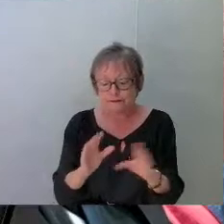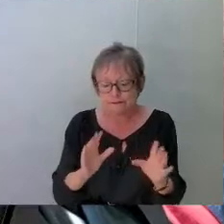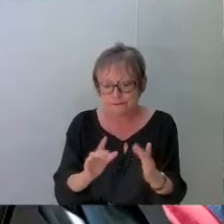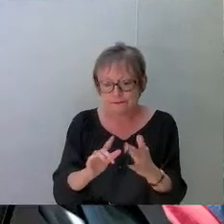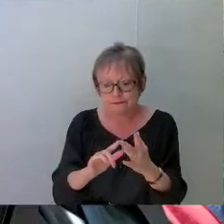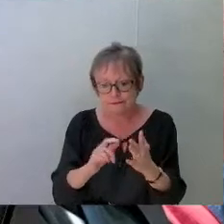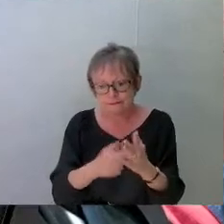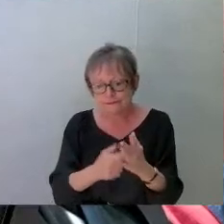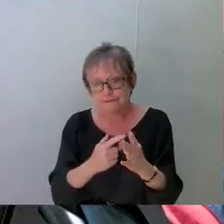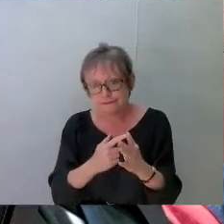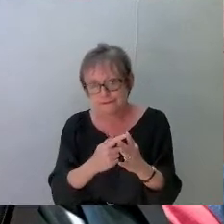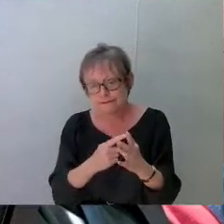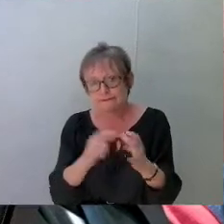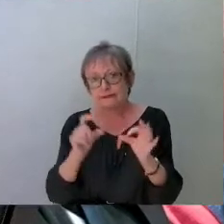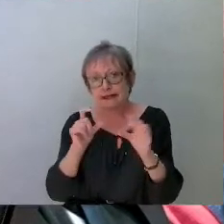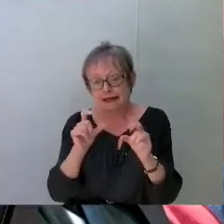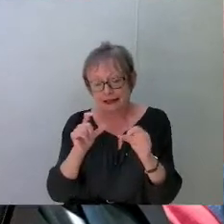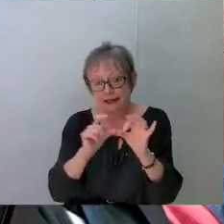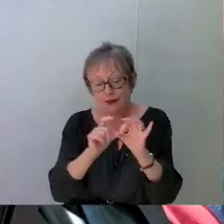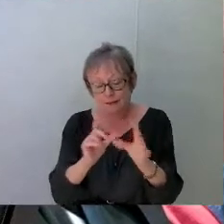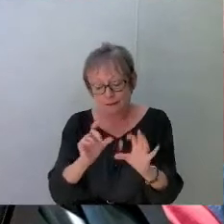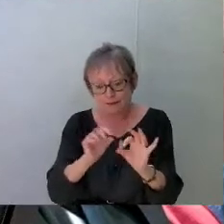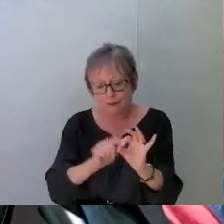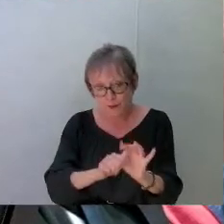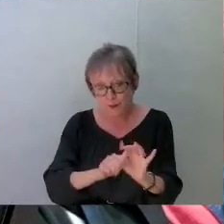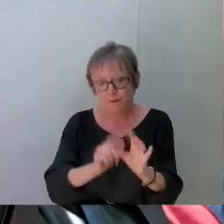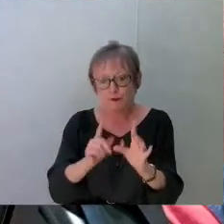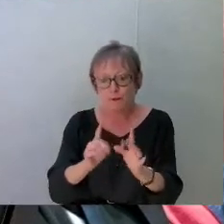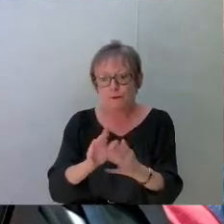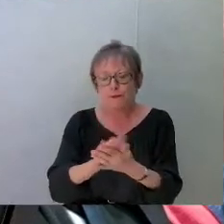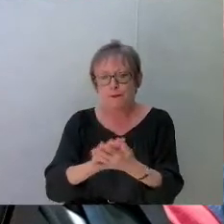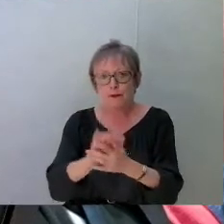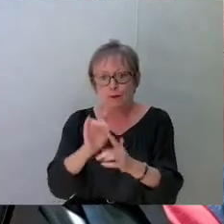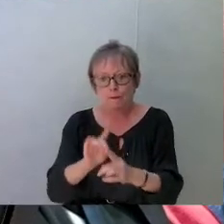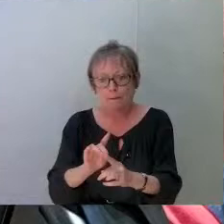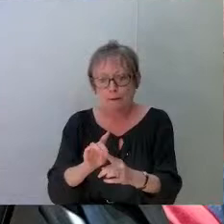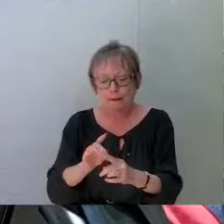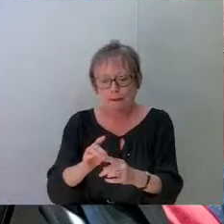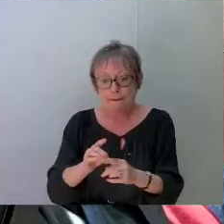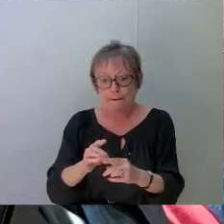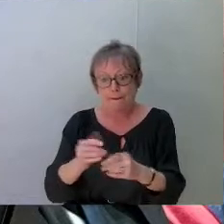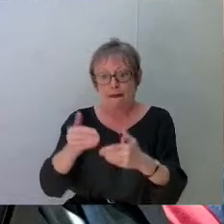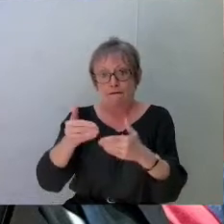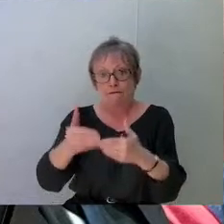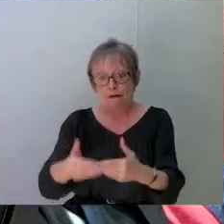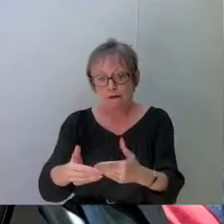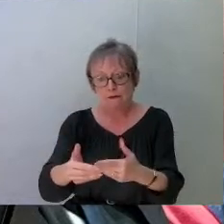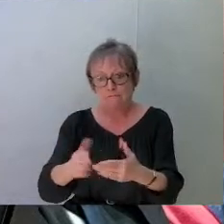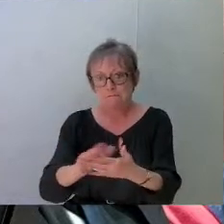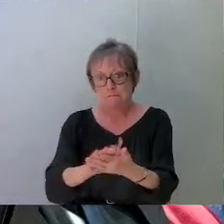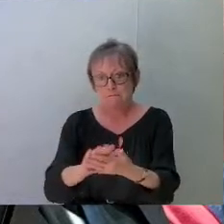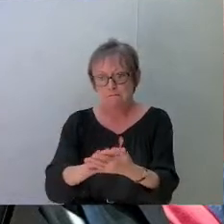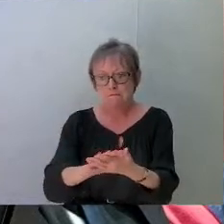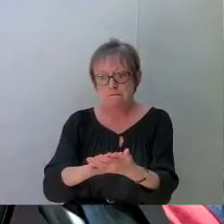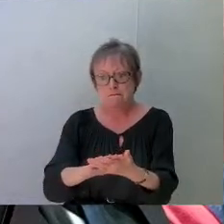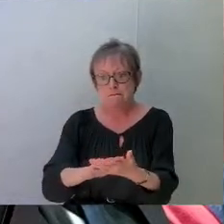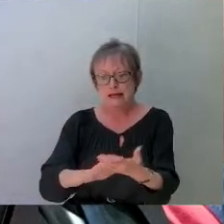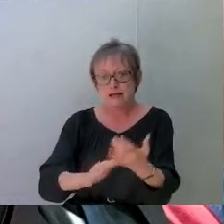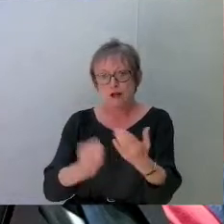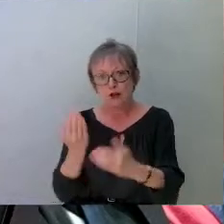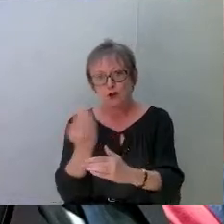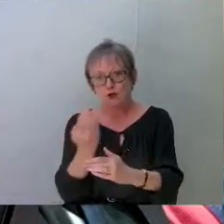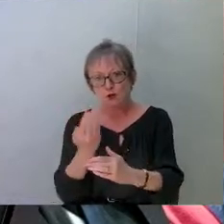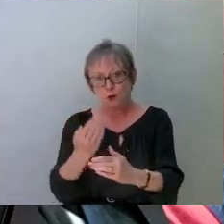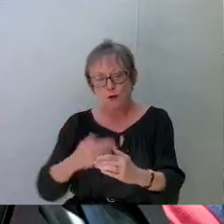So what does that triple intensity mean in practice for those of you in front of me today graduating from our School of Life Sciences and School of